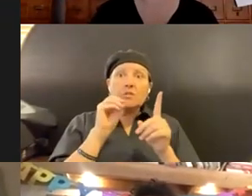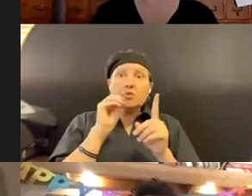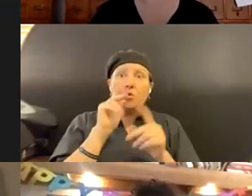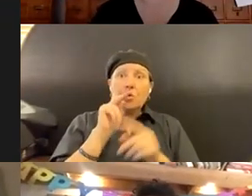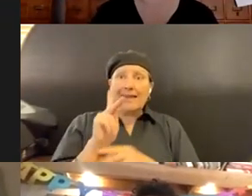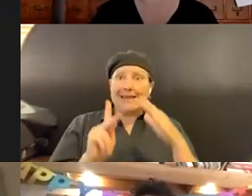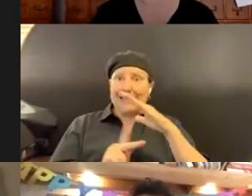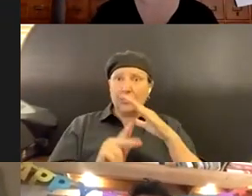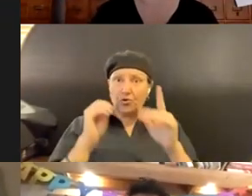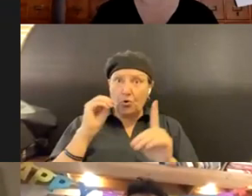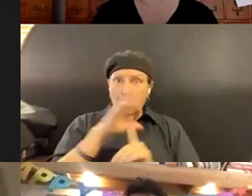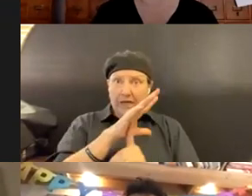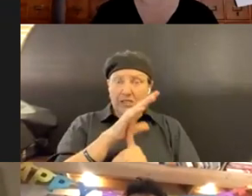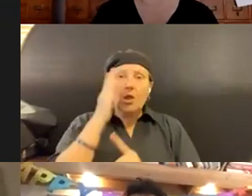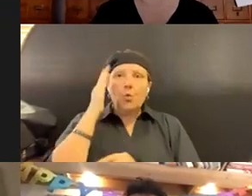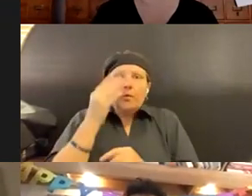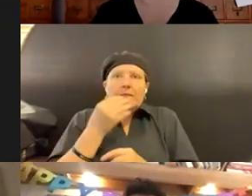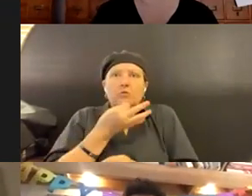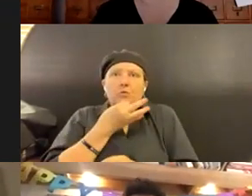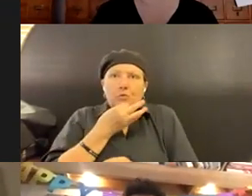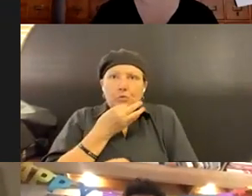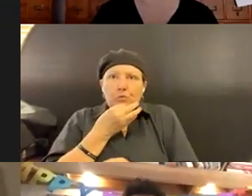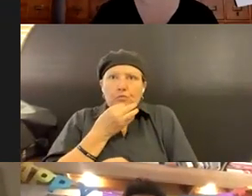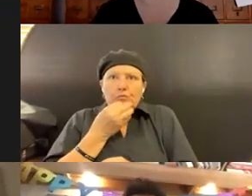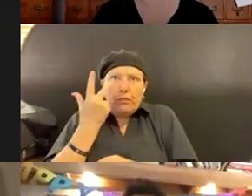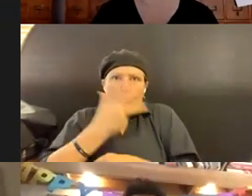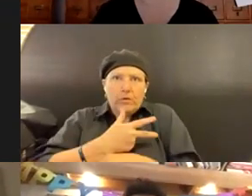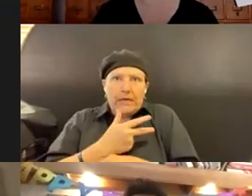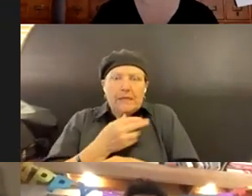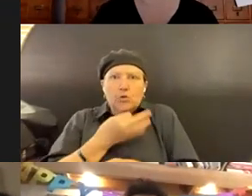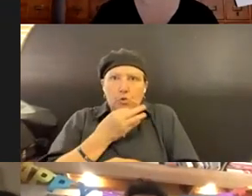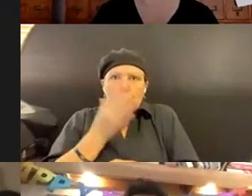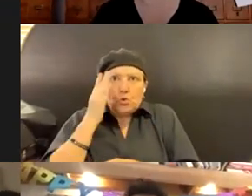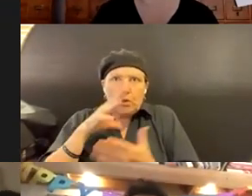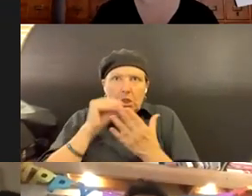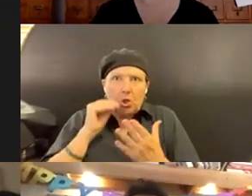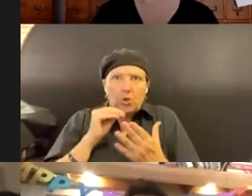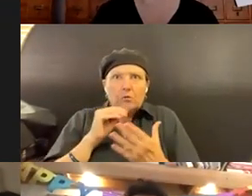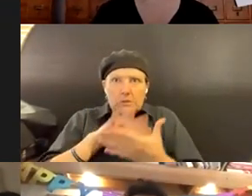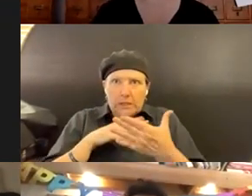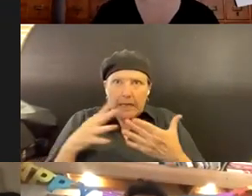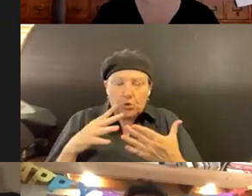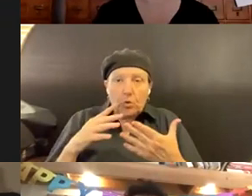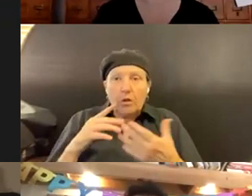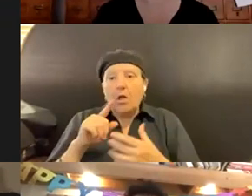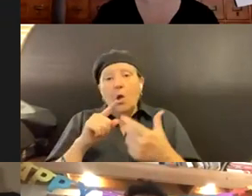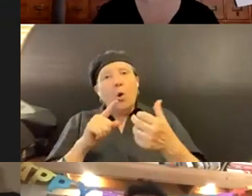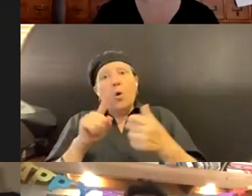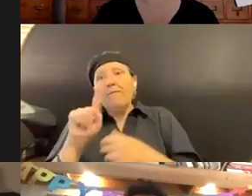that information over the next 3 days. For those of you who are in the grades 1 through 5, you should be getting that